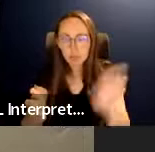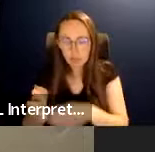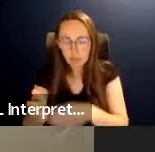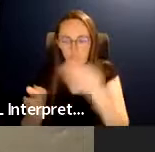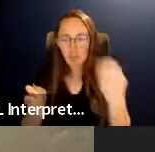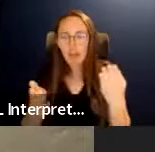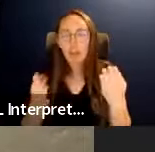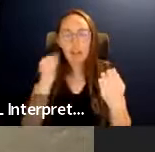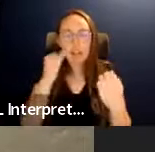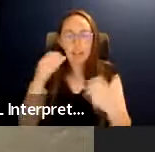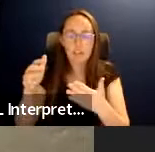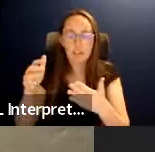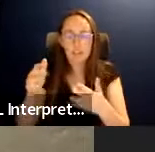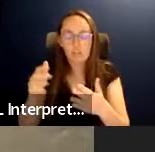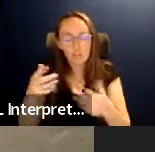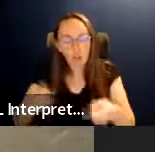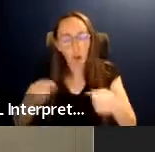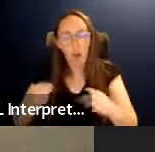impairments.